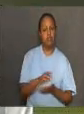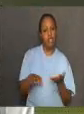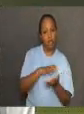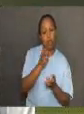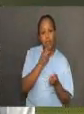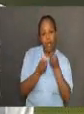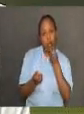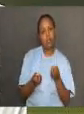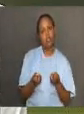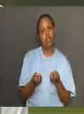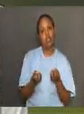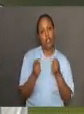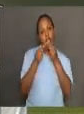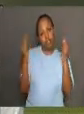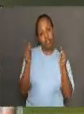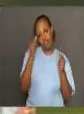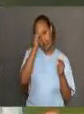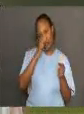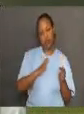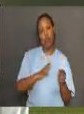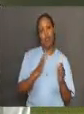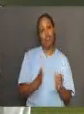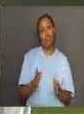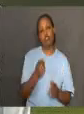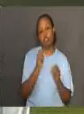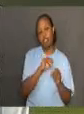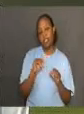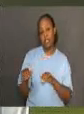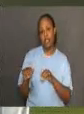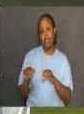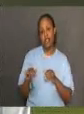crimes against humanity, such as genocide.